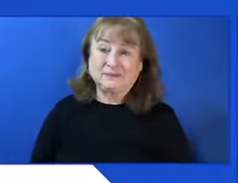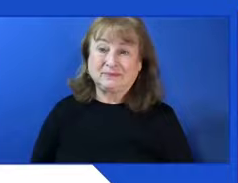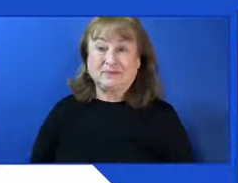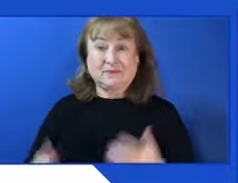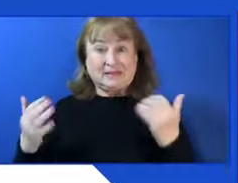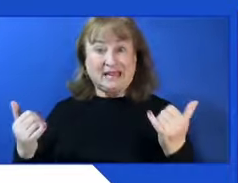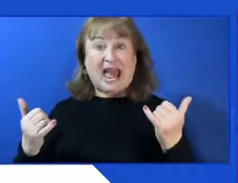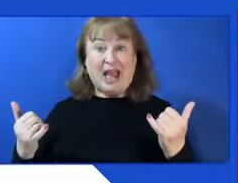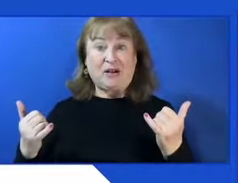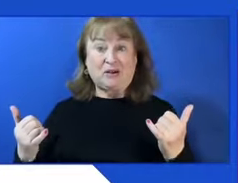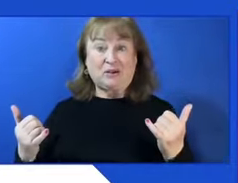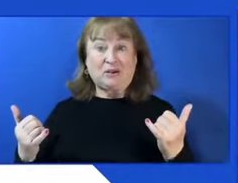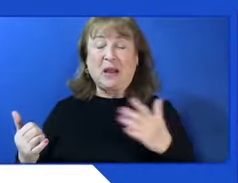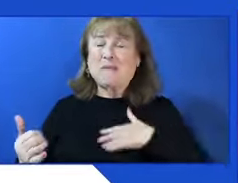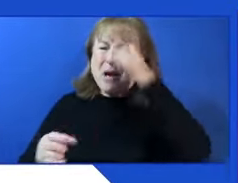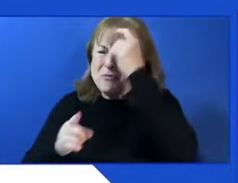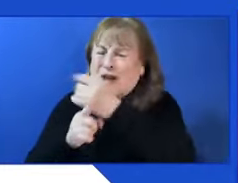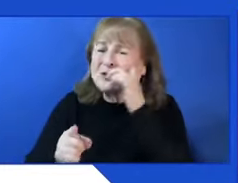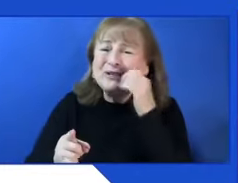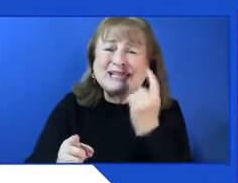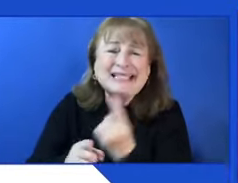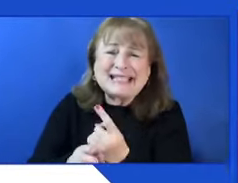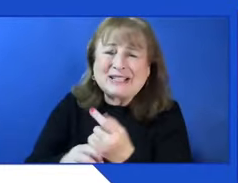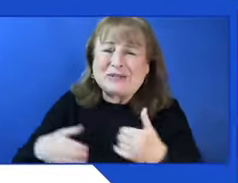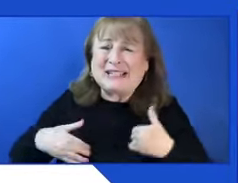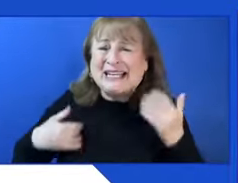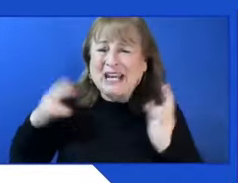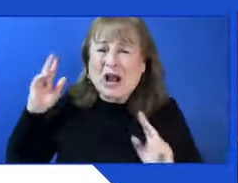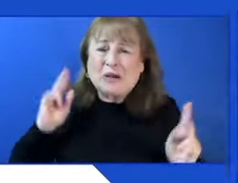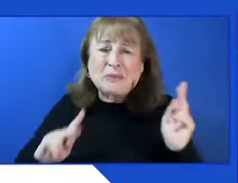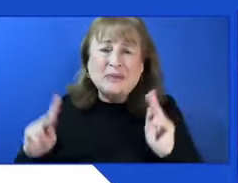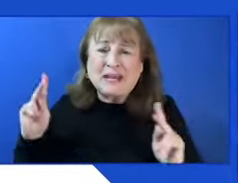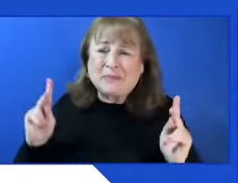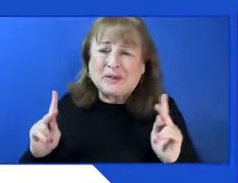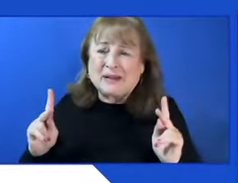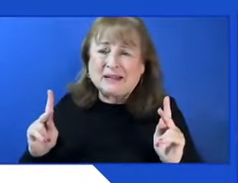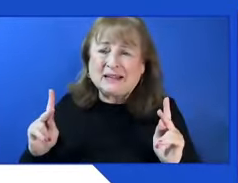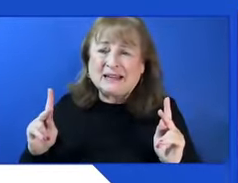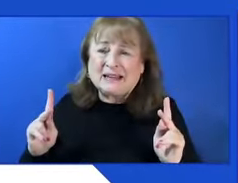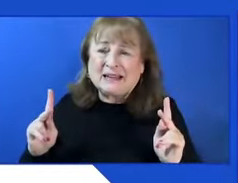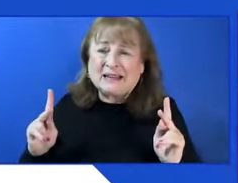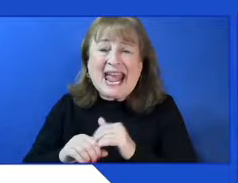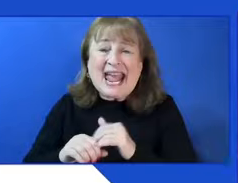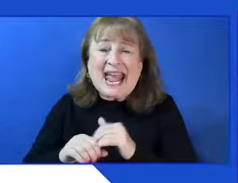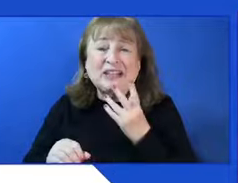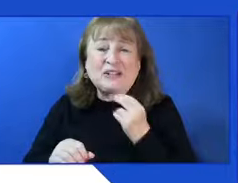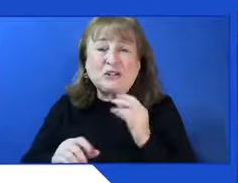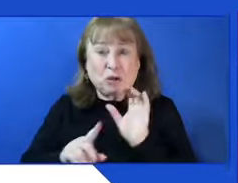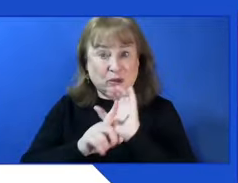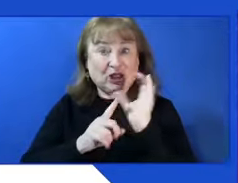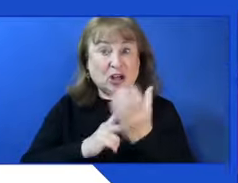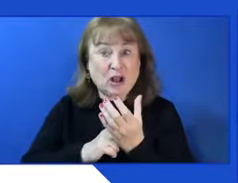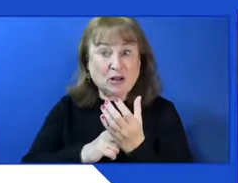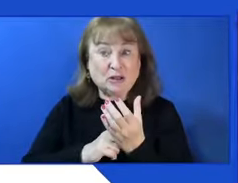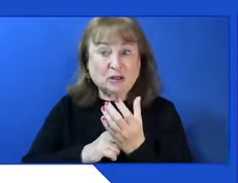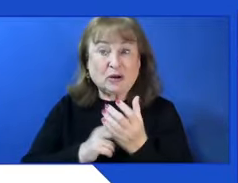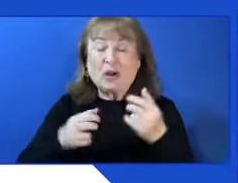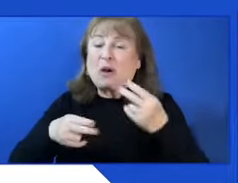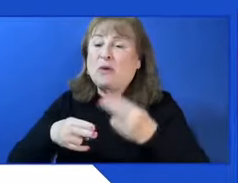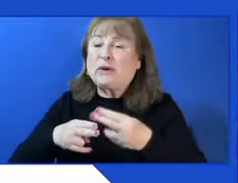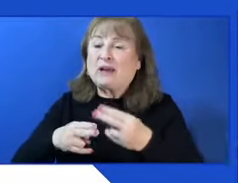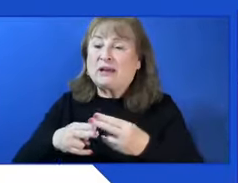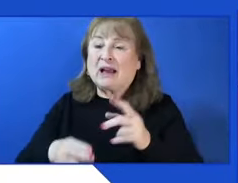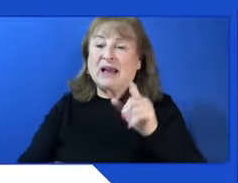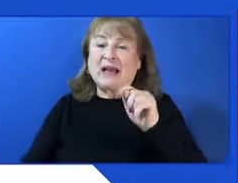Now, my brothers and sisters and young people, In the Jewish culture, faith, we call it